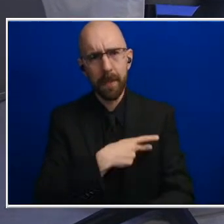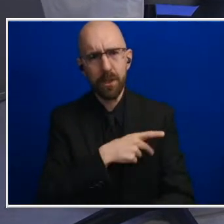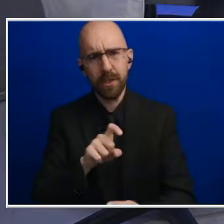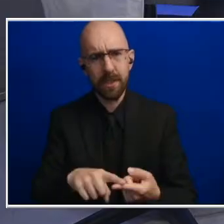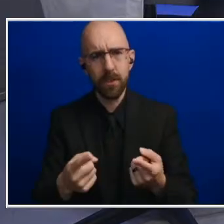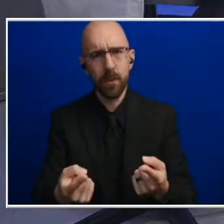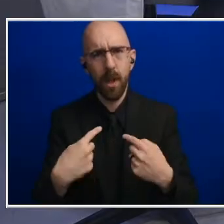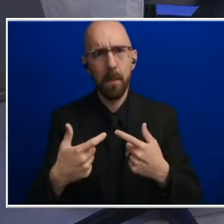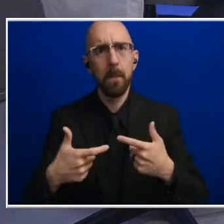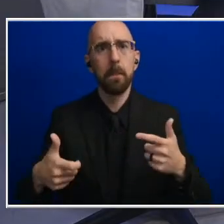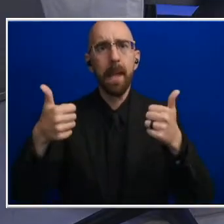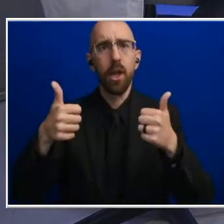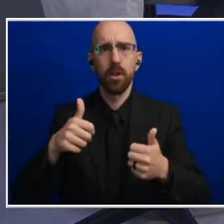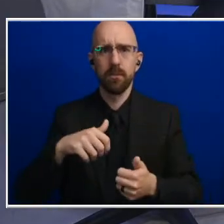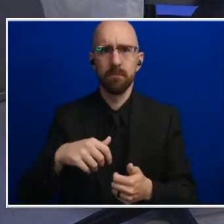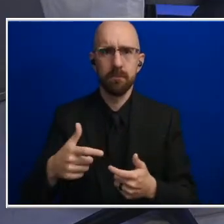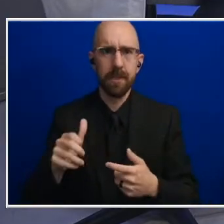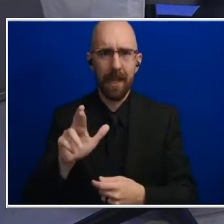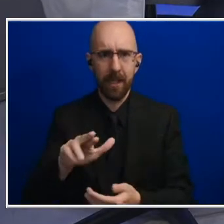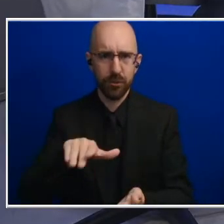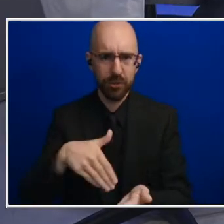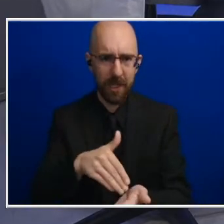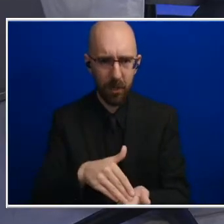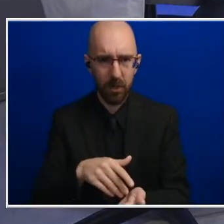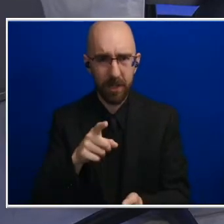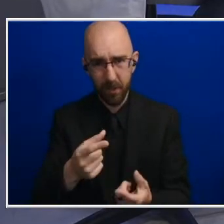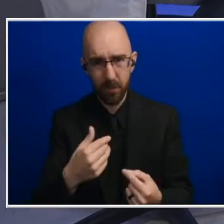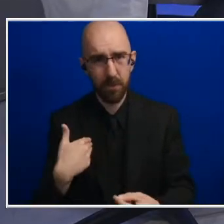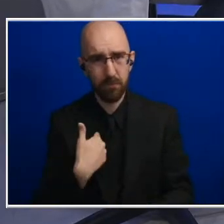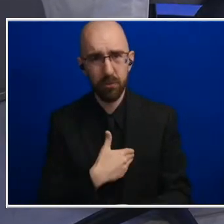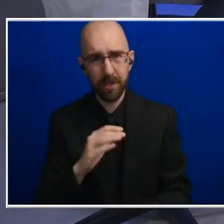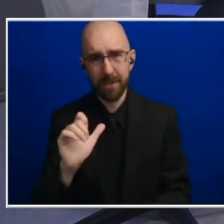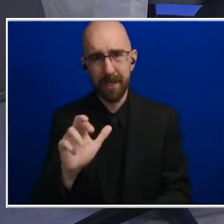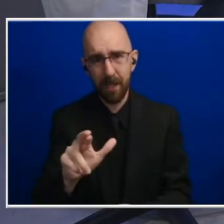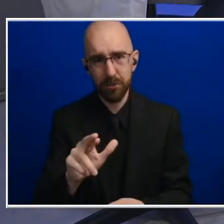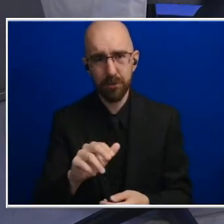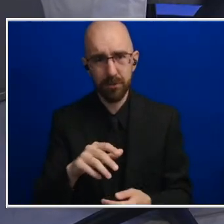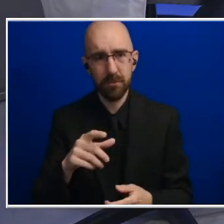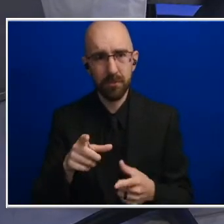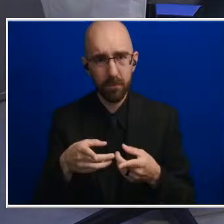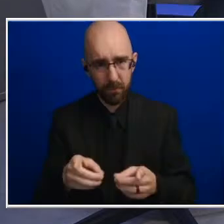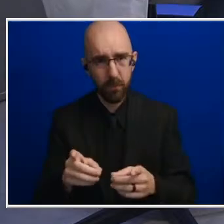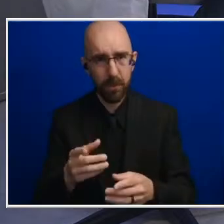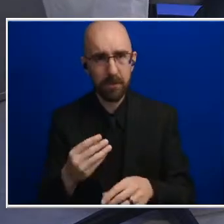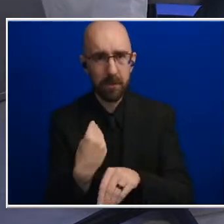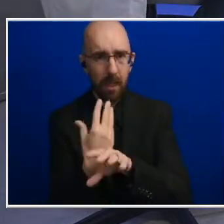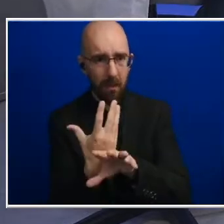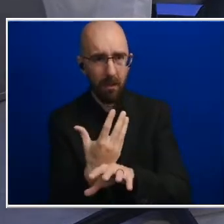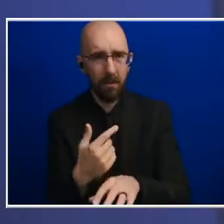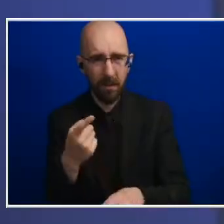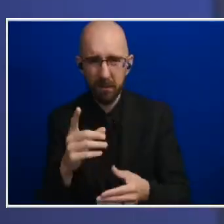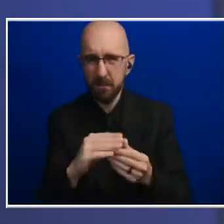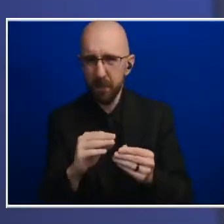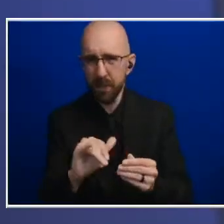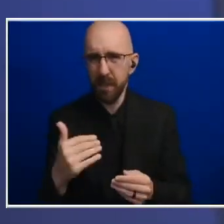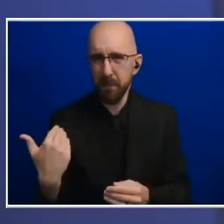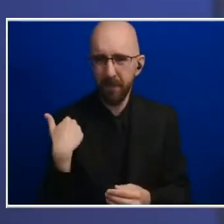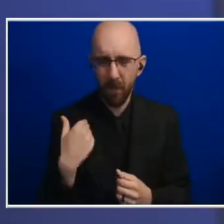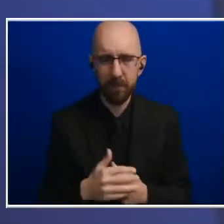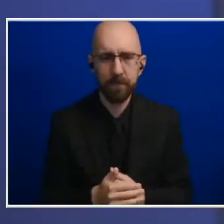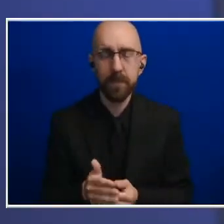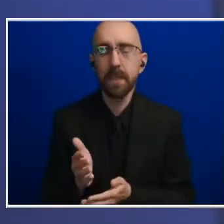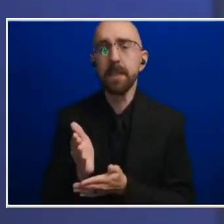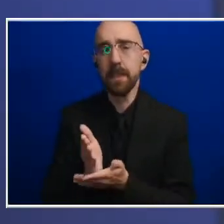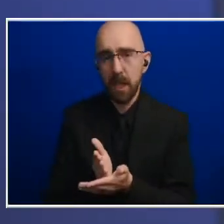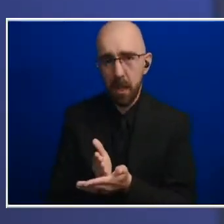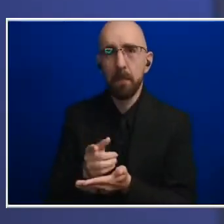center? And can you do breast cancer care via telehealth? I think you said a little bit about that before. Some aspects I think you definitely